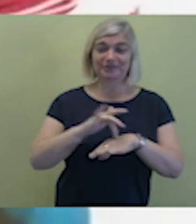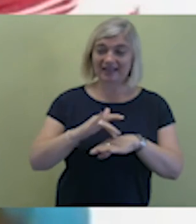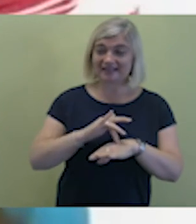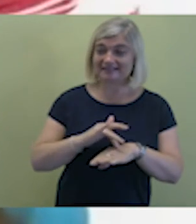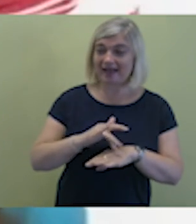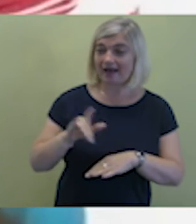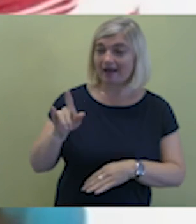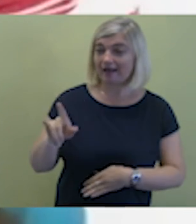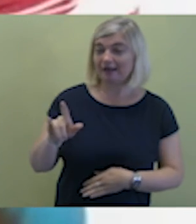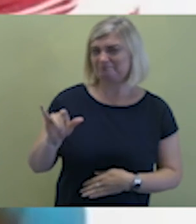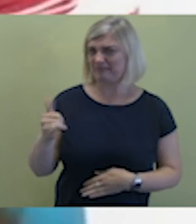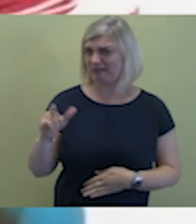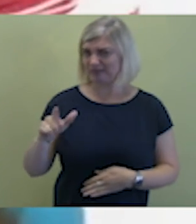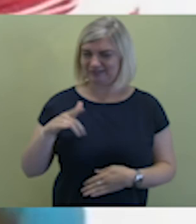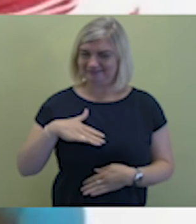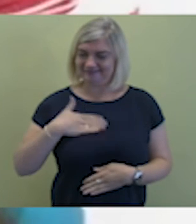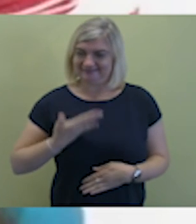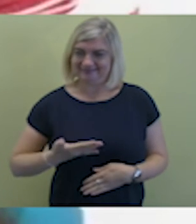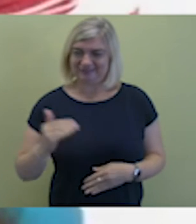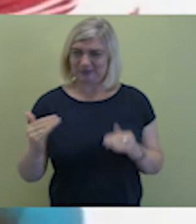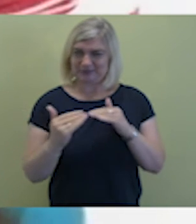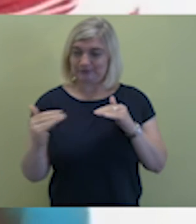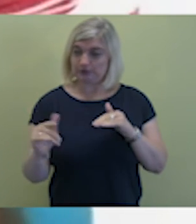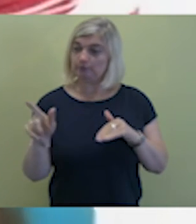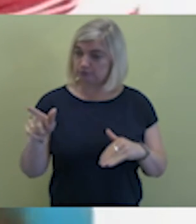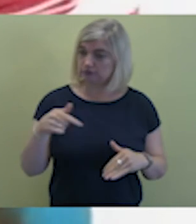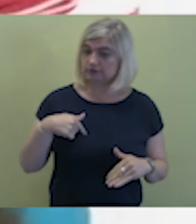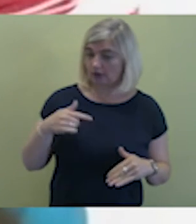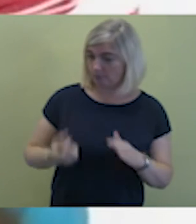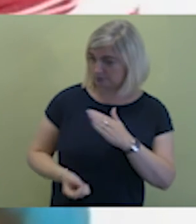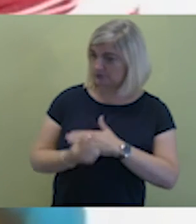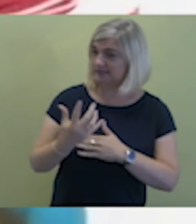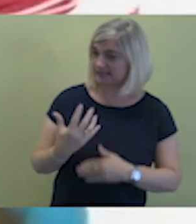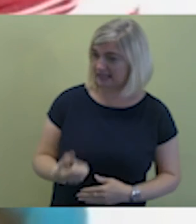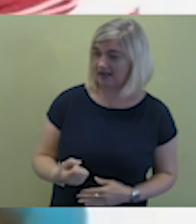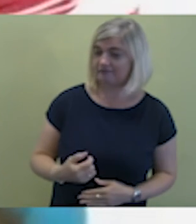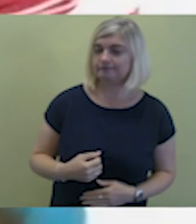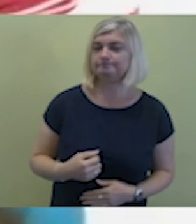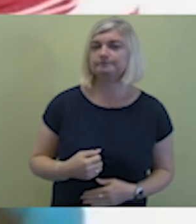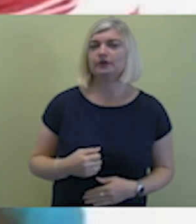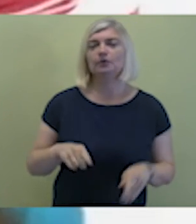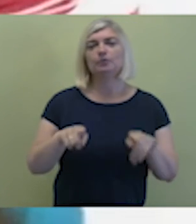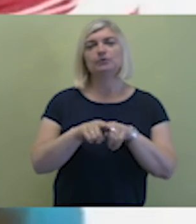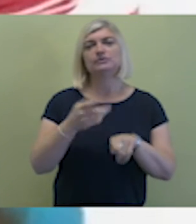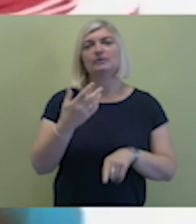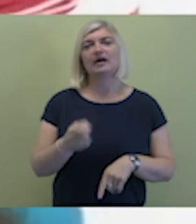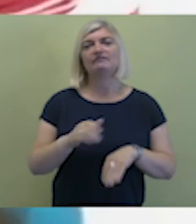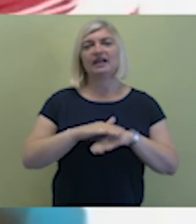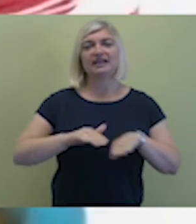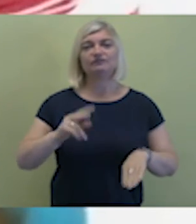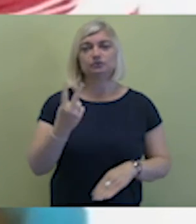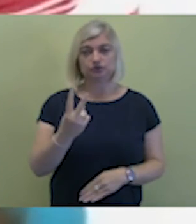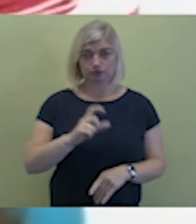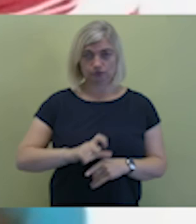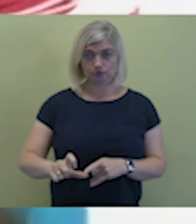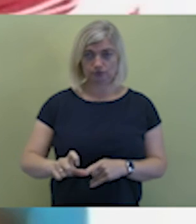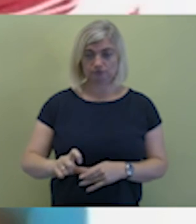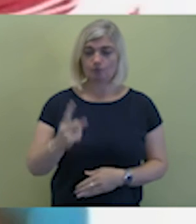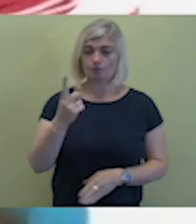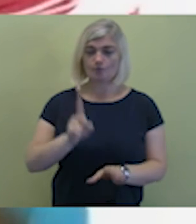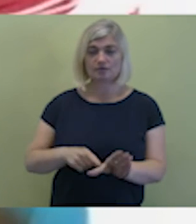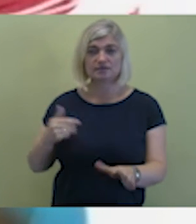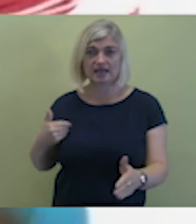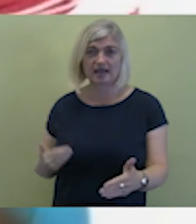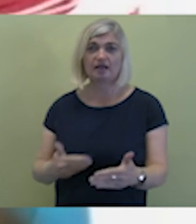might not be your thing, but the opportunity is there for you. We have another course, which is a Level 2 course. This is a